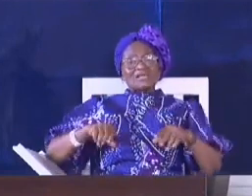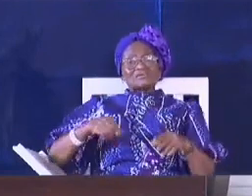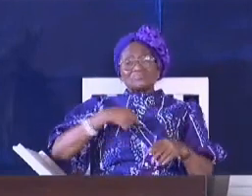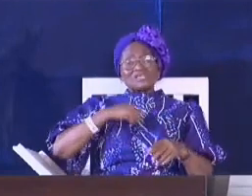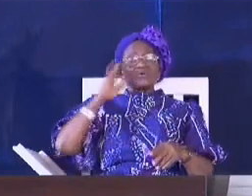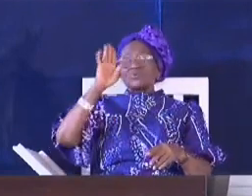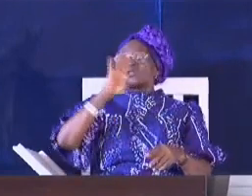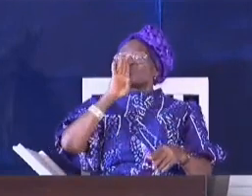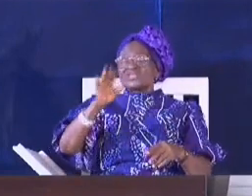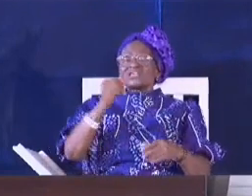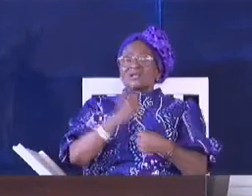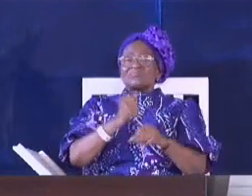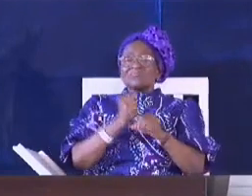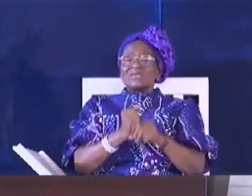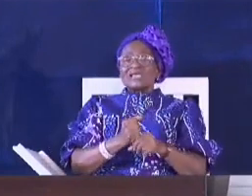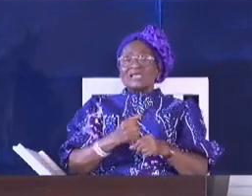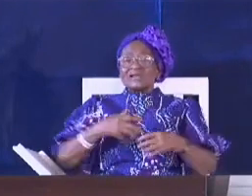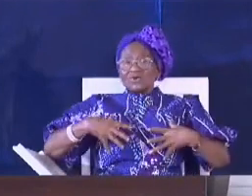No prophet told her that, too.